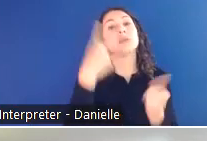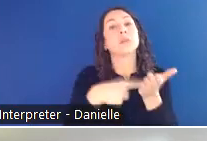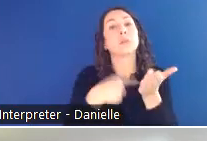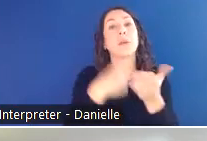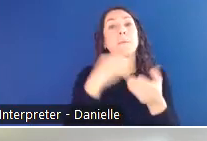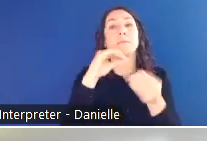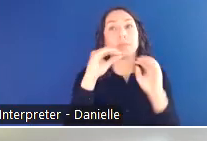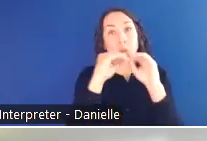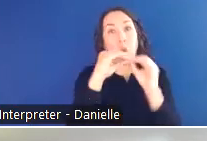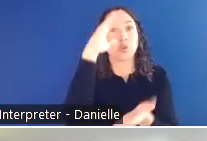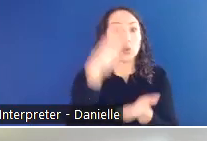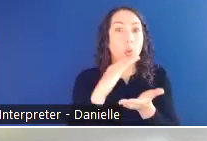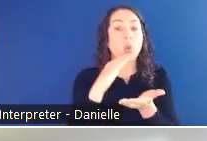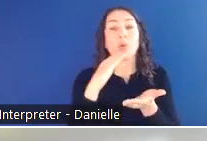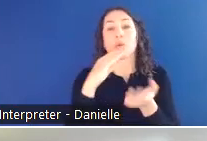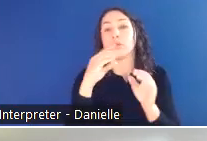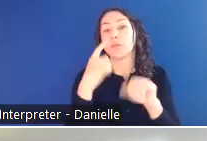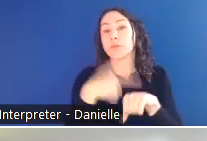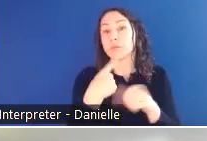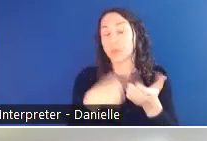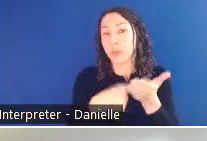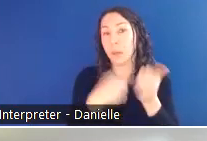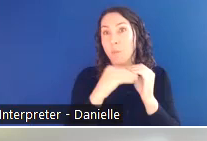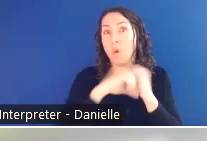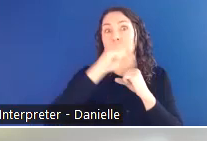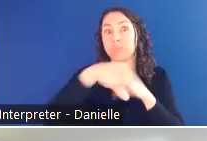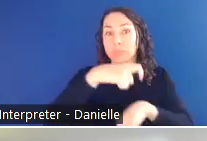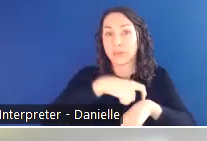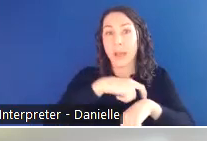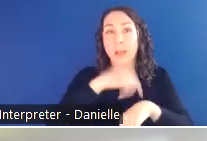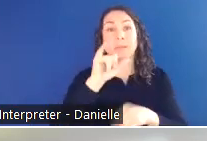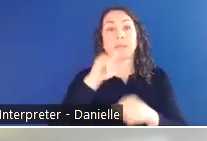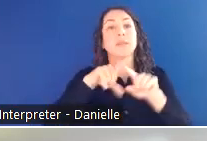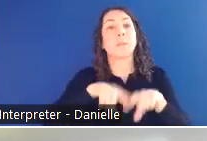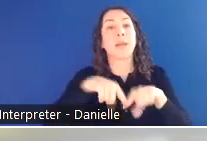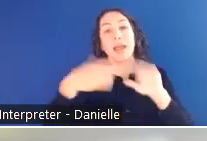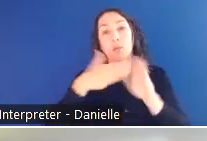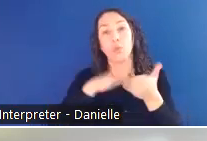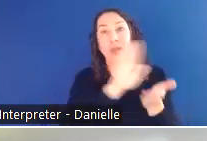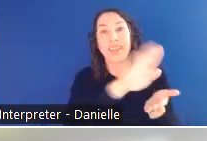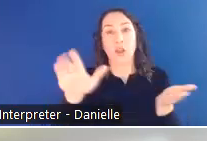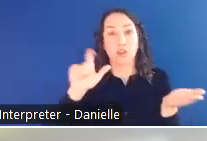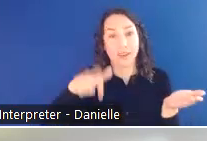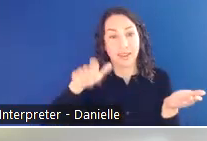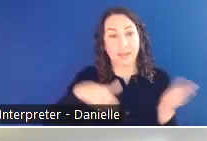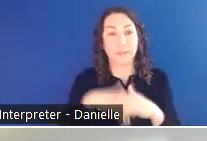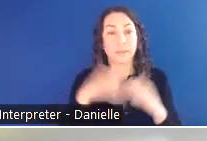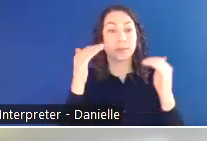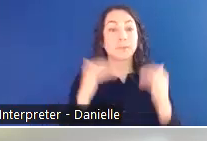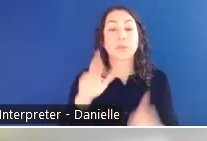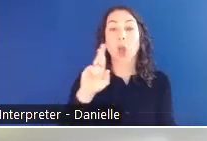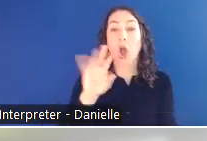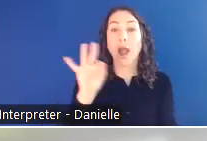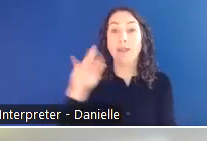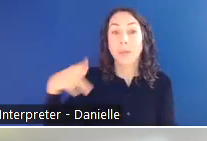community need. Additionally, other requests for proposals, or RFP, or requests for